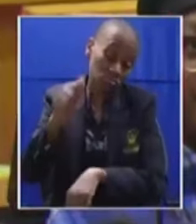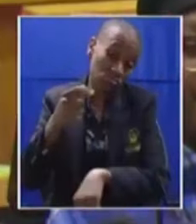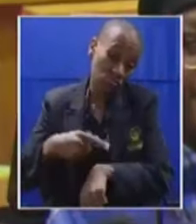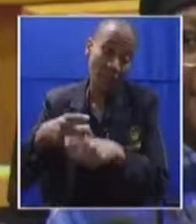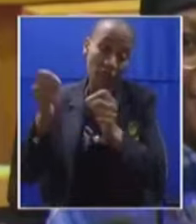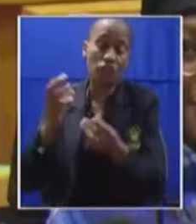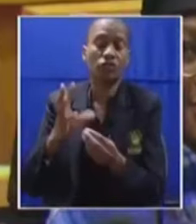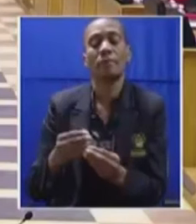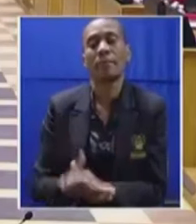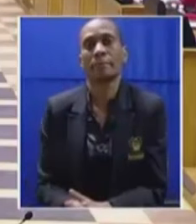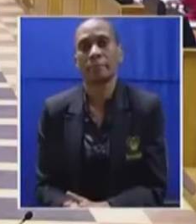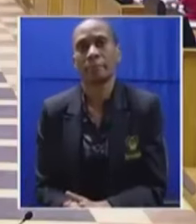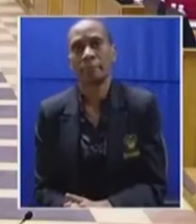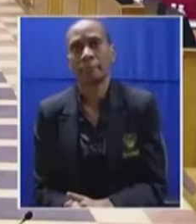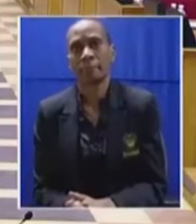Honorable Member.